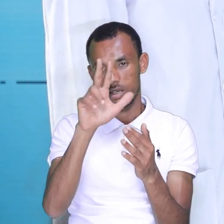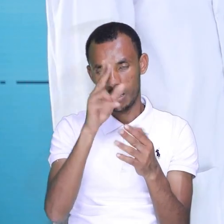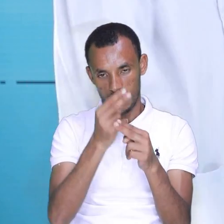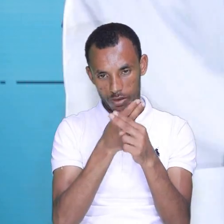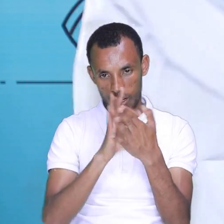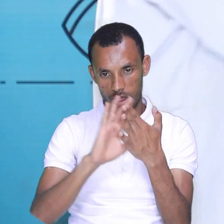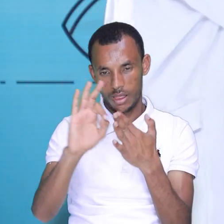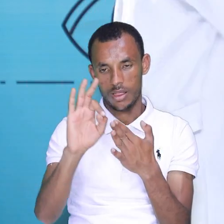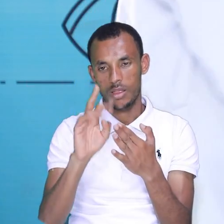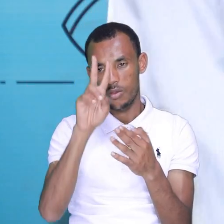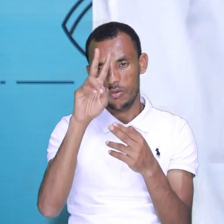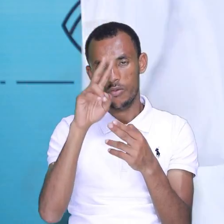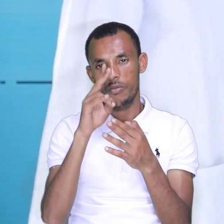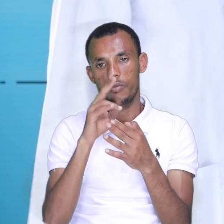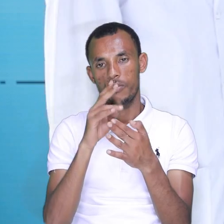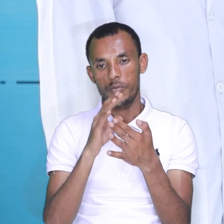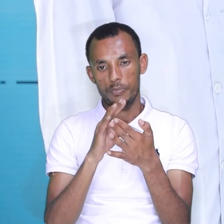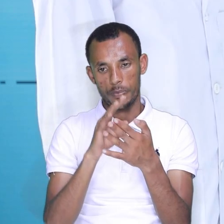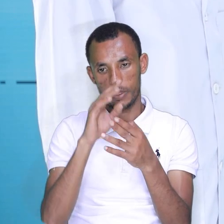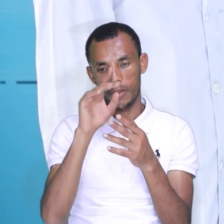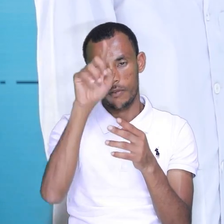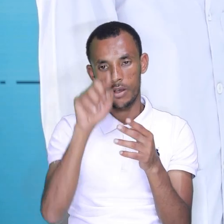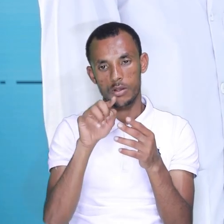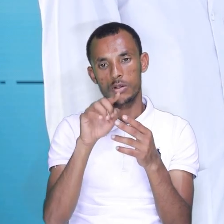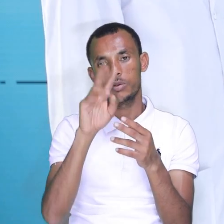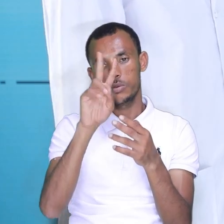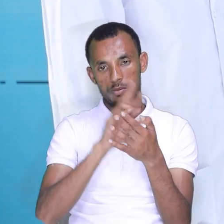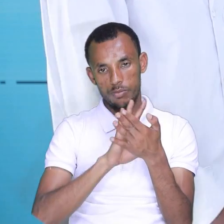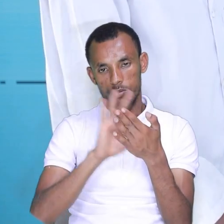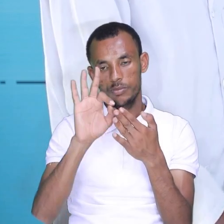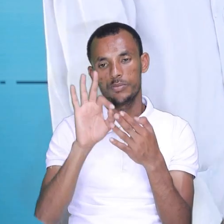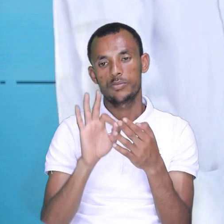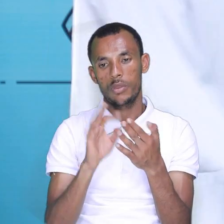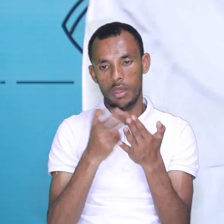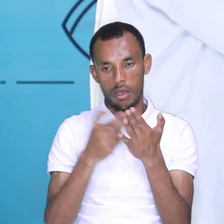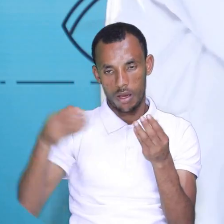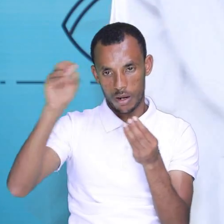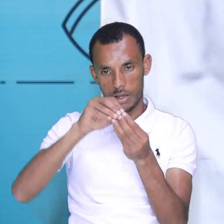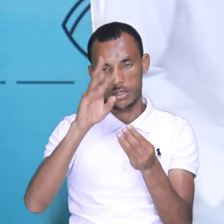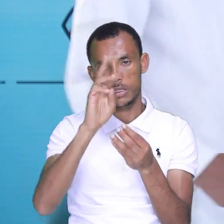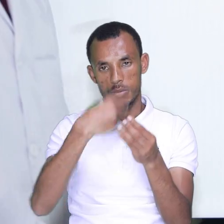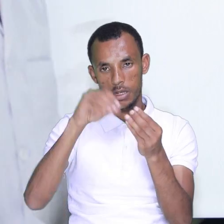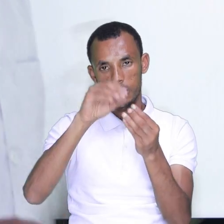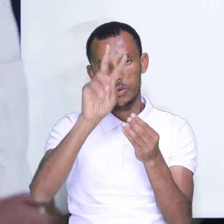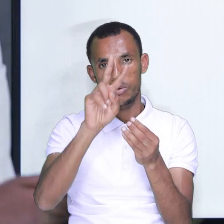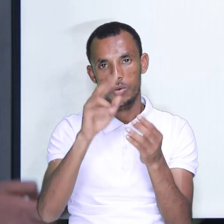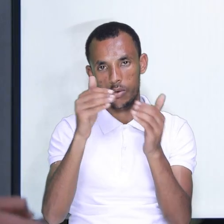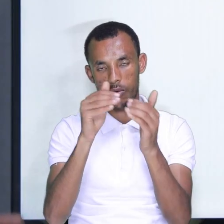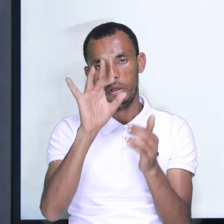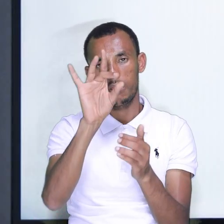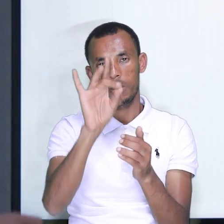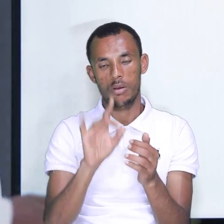numbers. 2 factorial, it was the product of the first 2 natural numbers. This could be added up, 6 plus 2 to be equal to